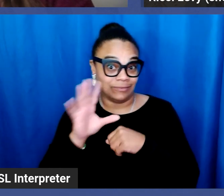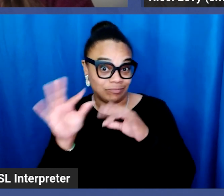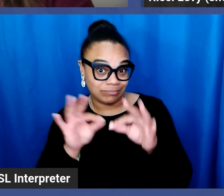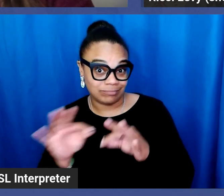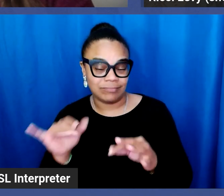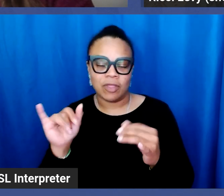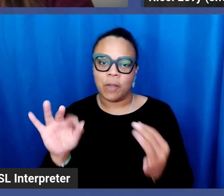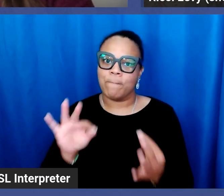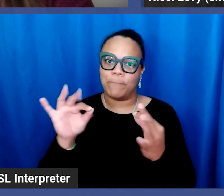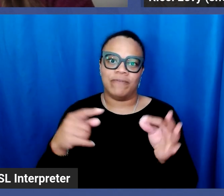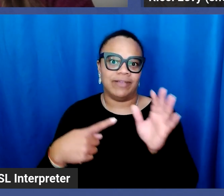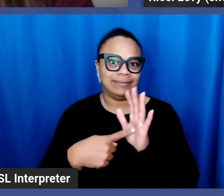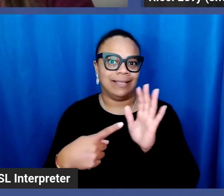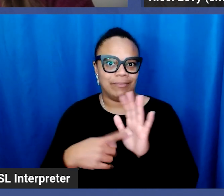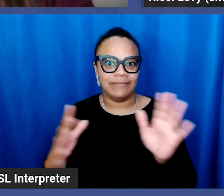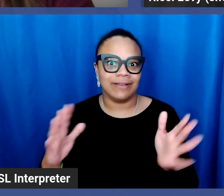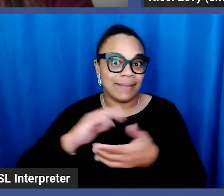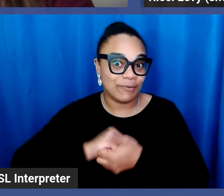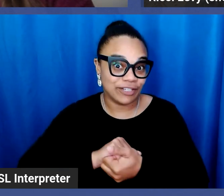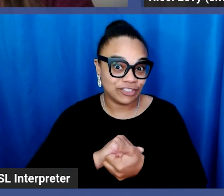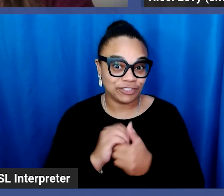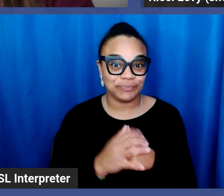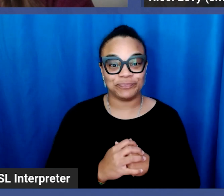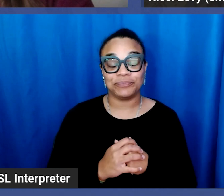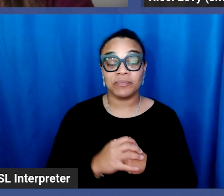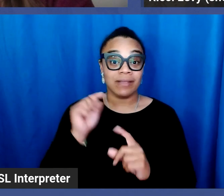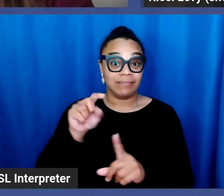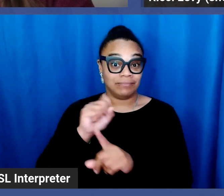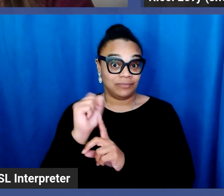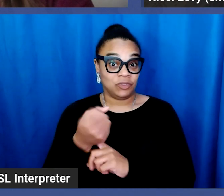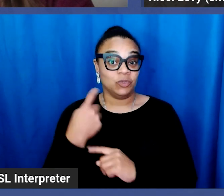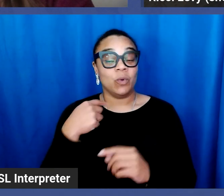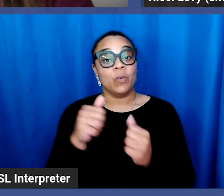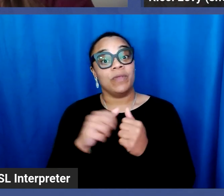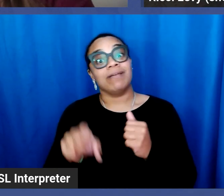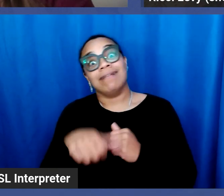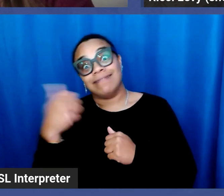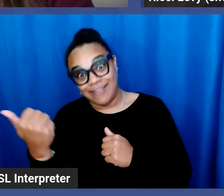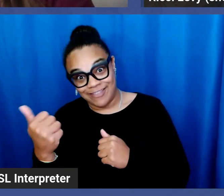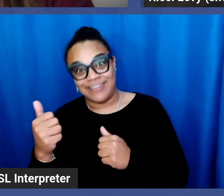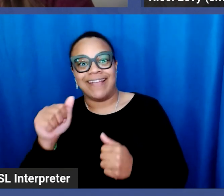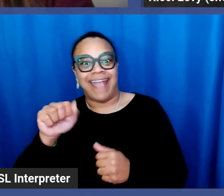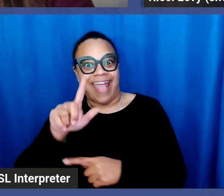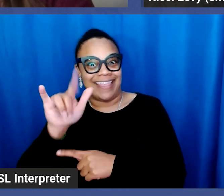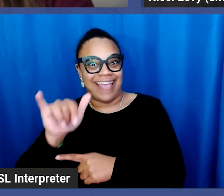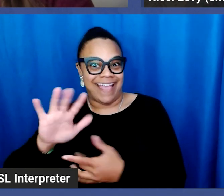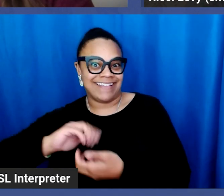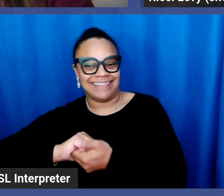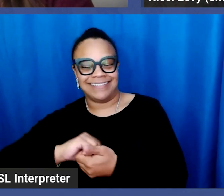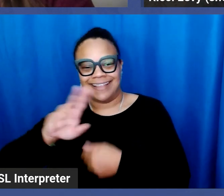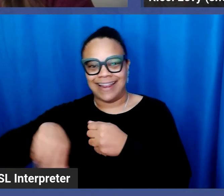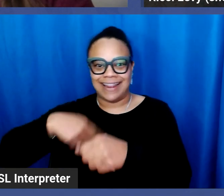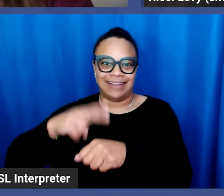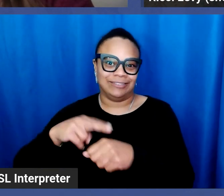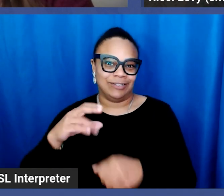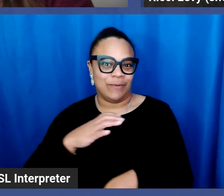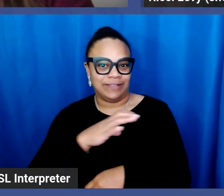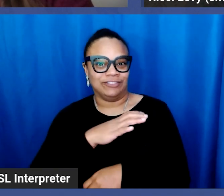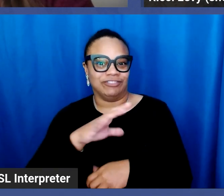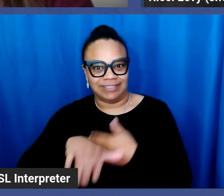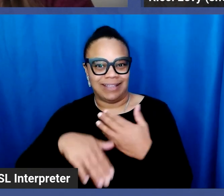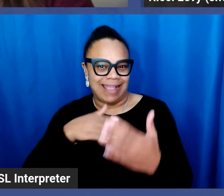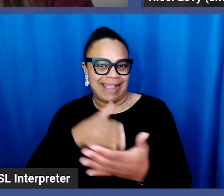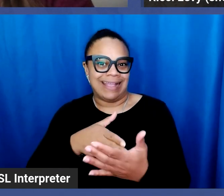perfect example of collaboration. In this case, with another one of our allies, the National Coalition Against